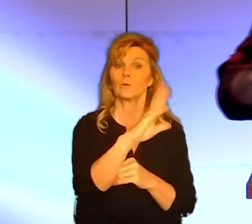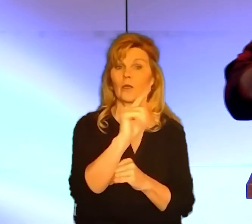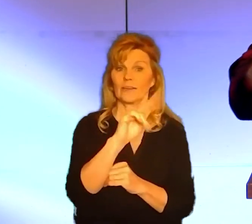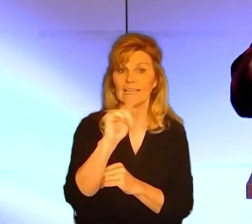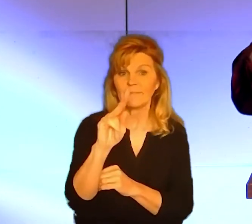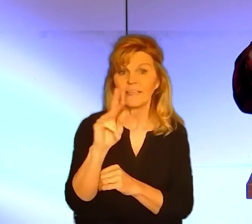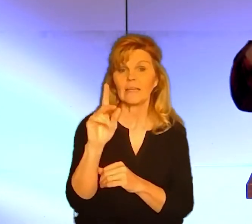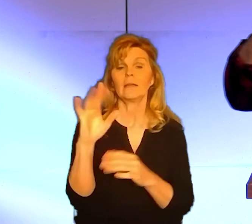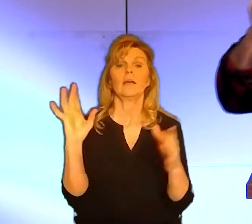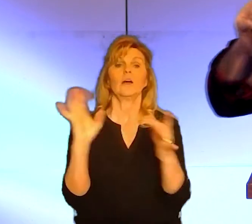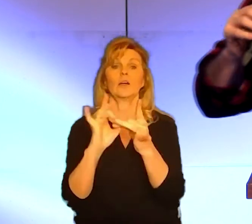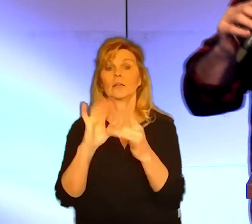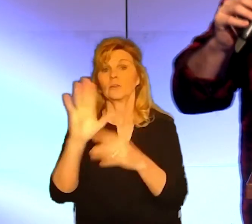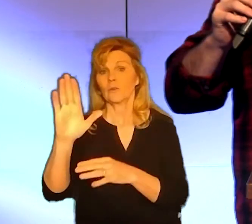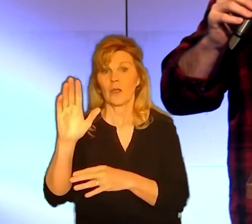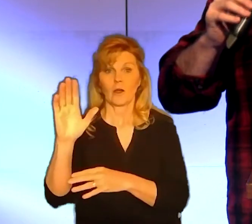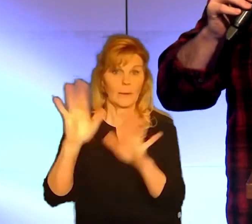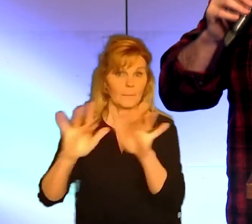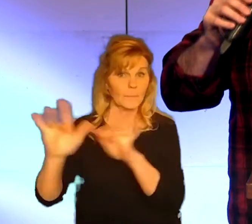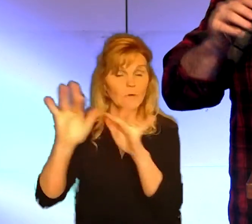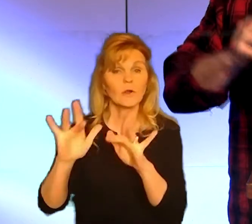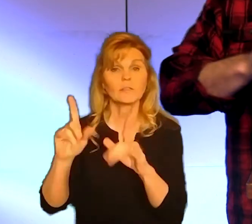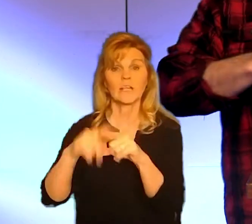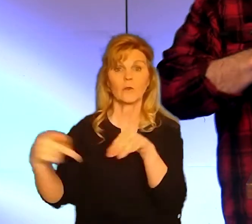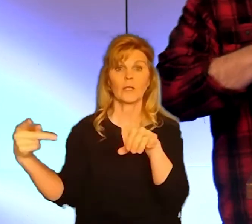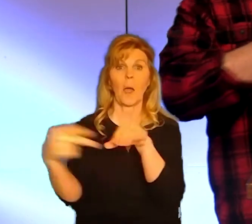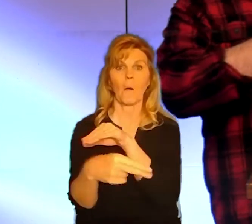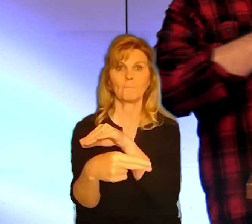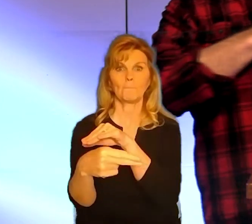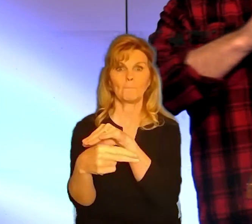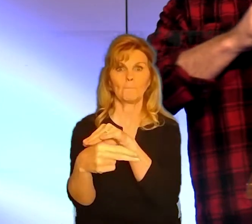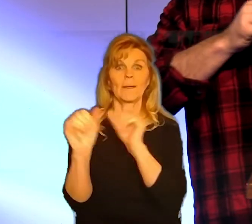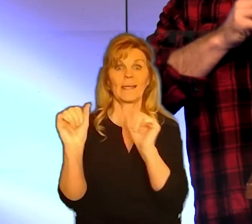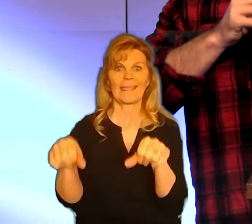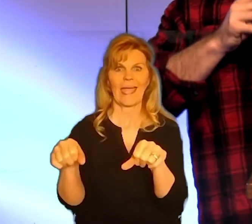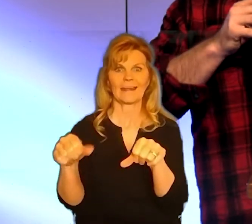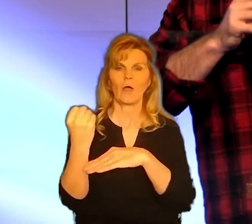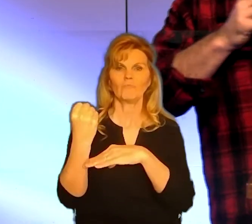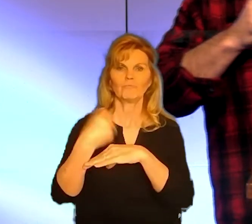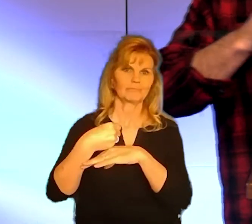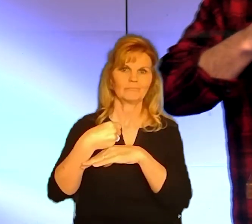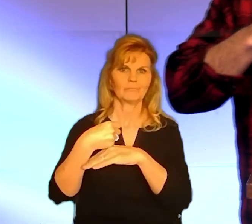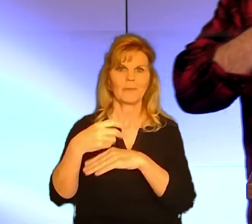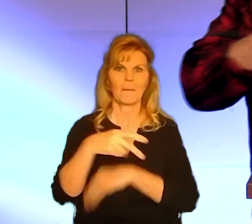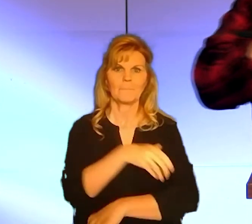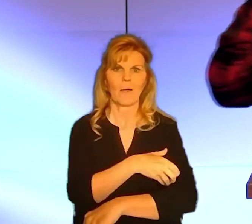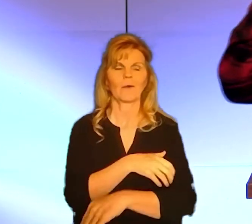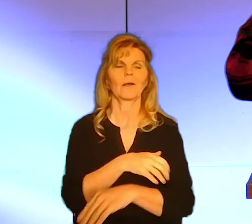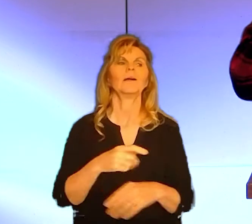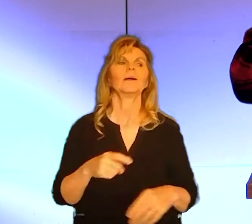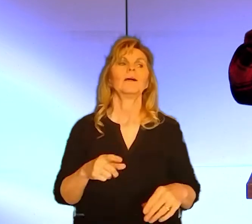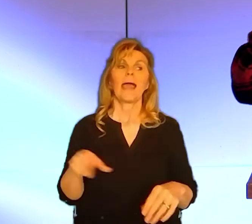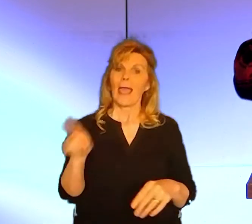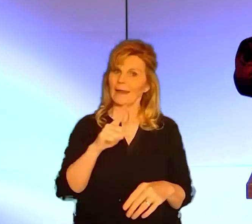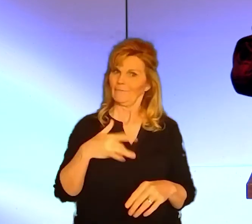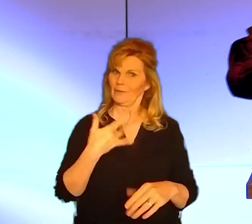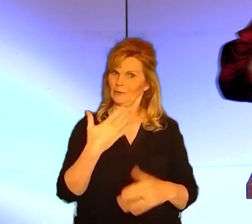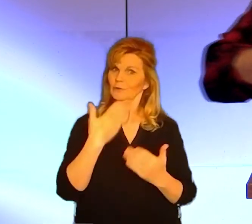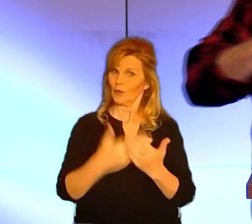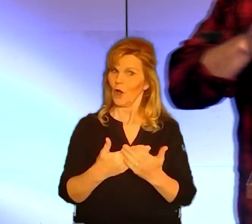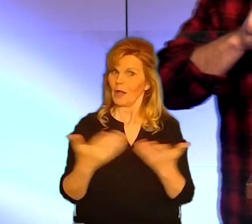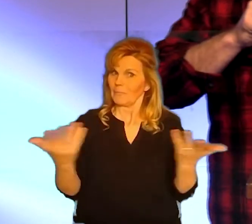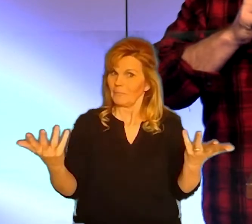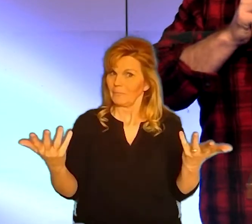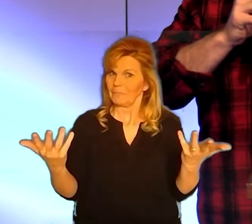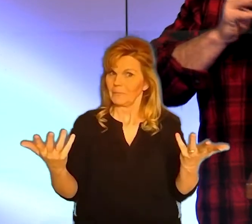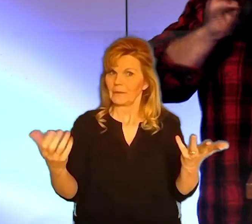say, "Cut that thing, you know, stop that thing and power off." And it just sometimes it feels good.